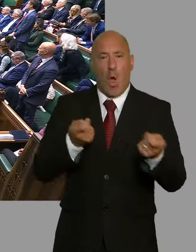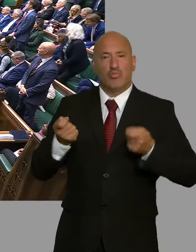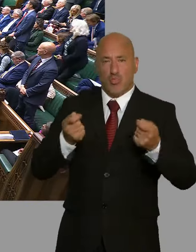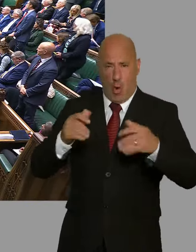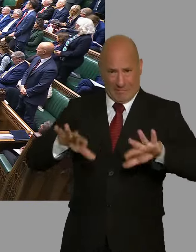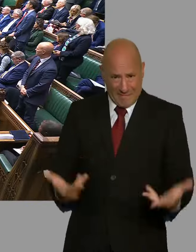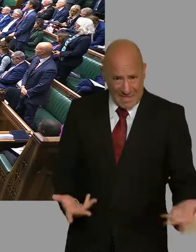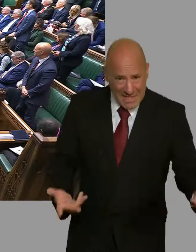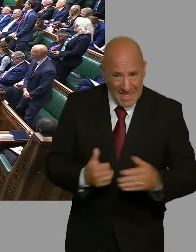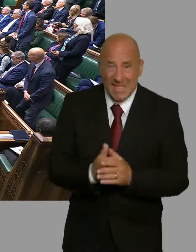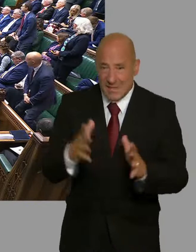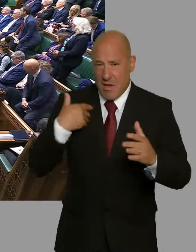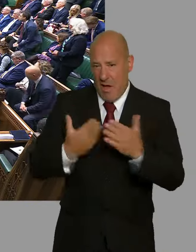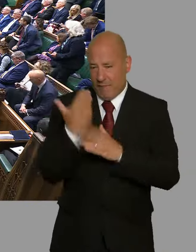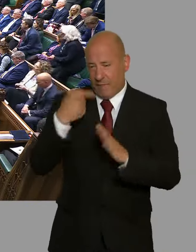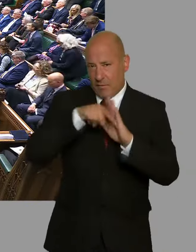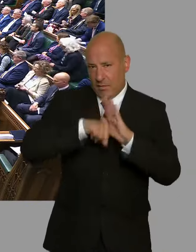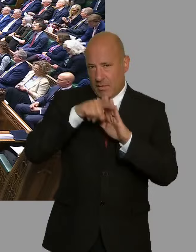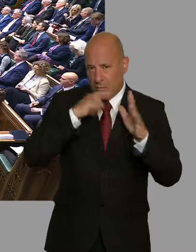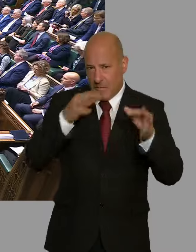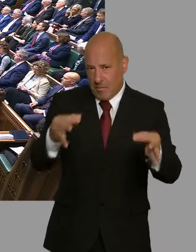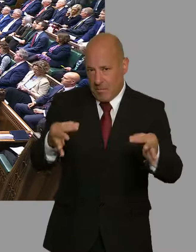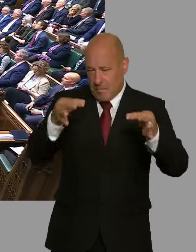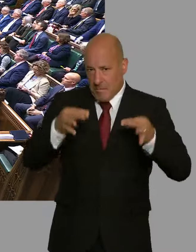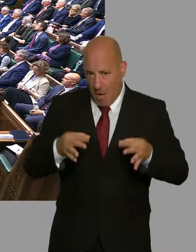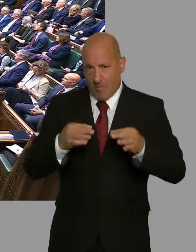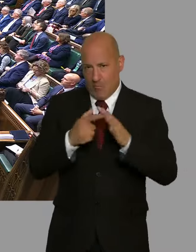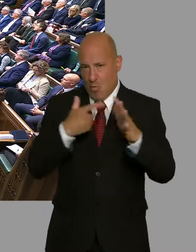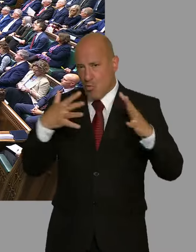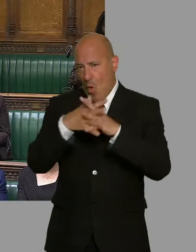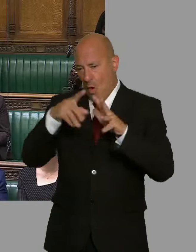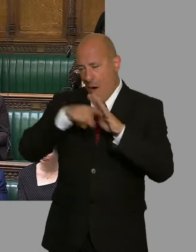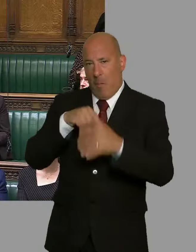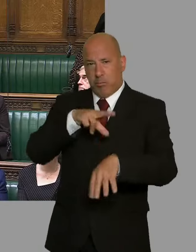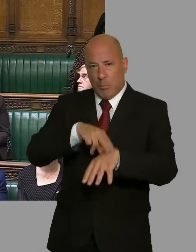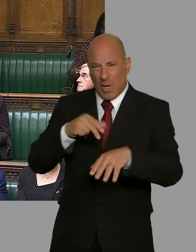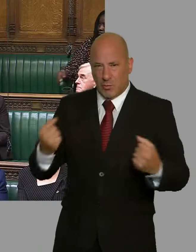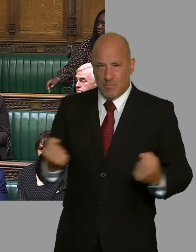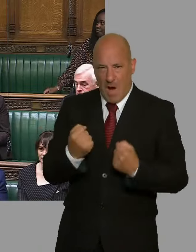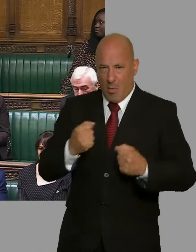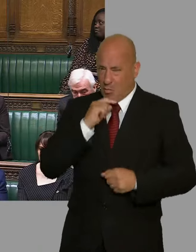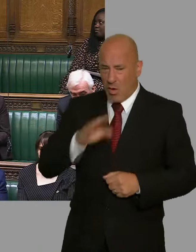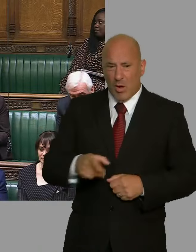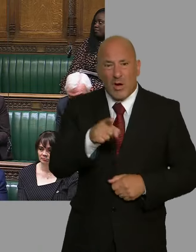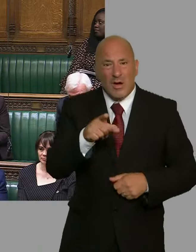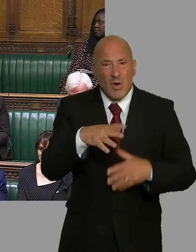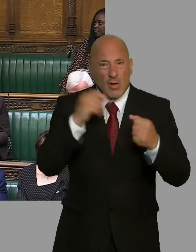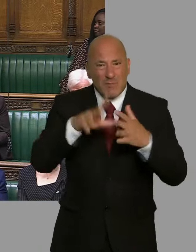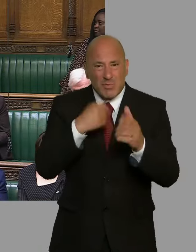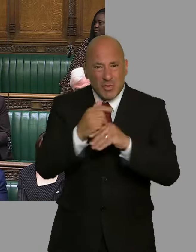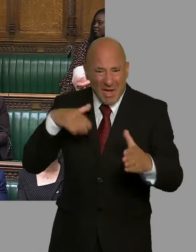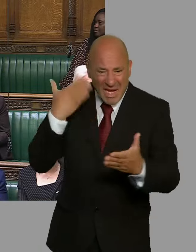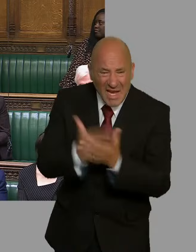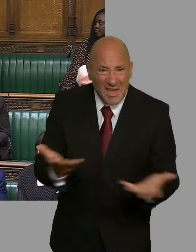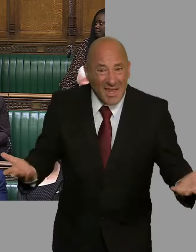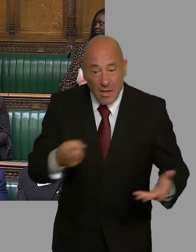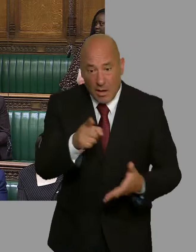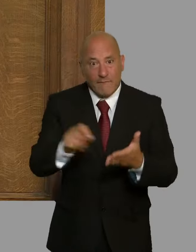Thank you, Mr. Speaker. Whilst the economy is showing signs of improving, many pensioners are still impacted by the cost of